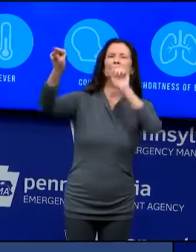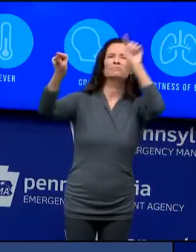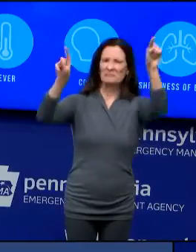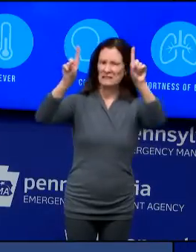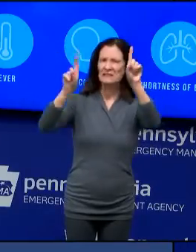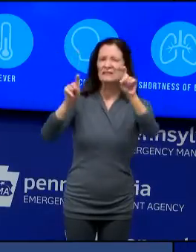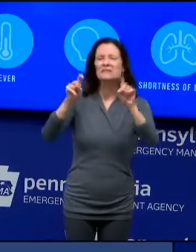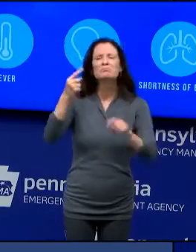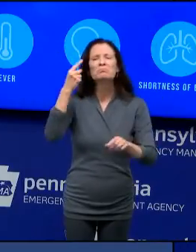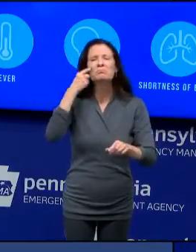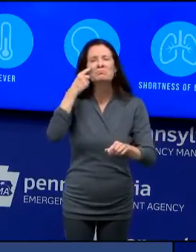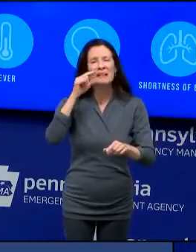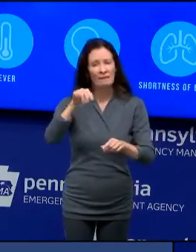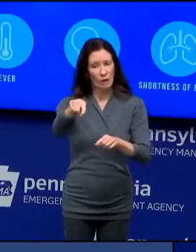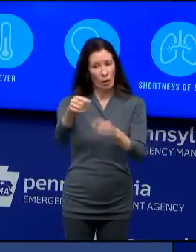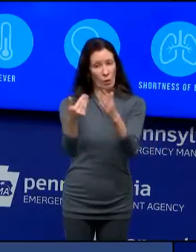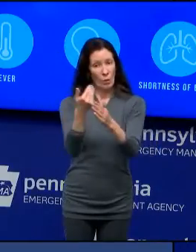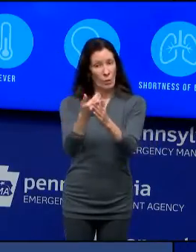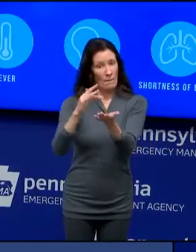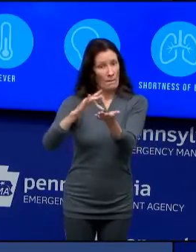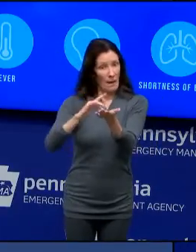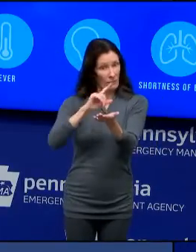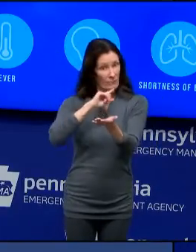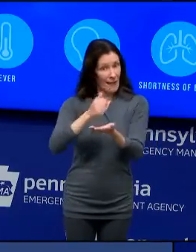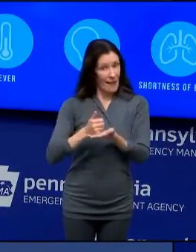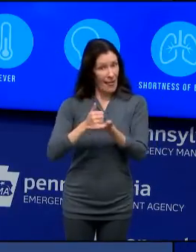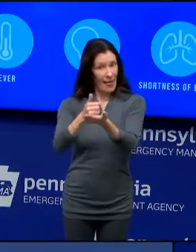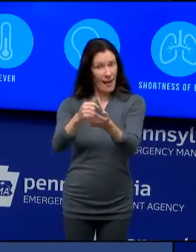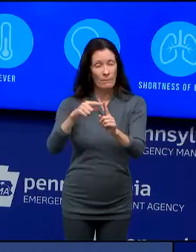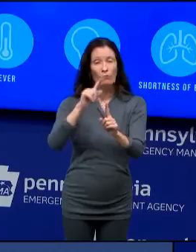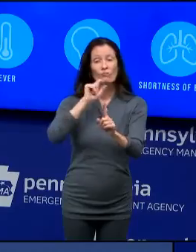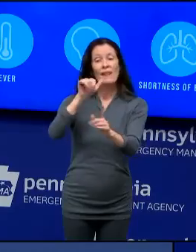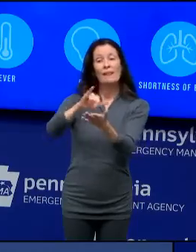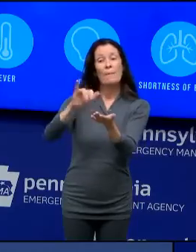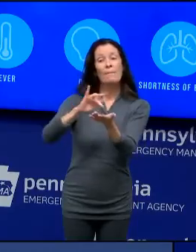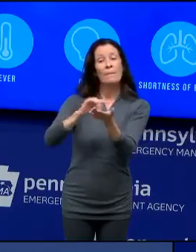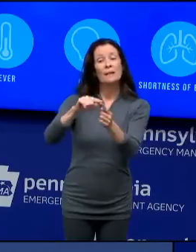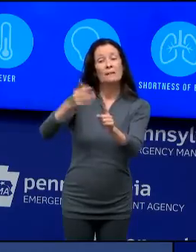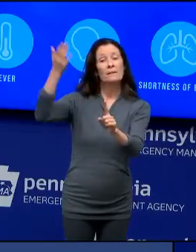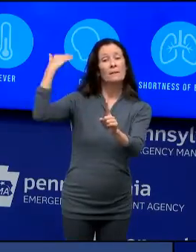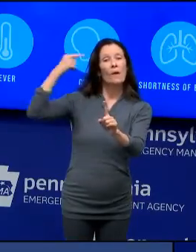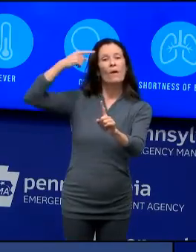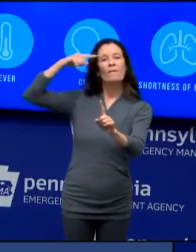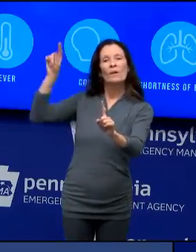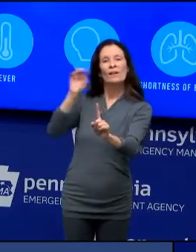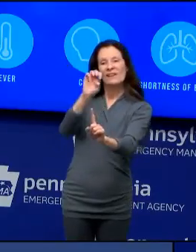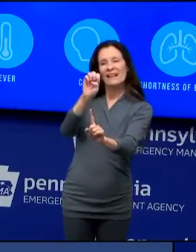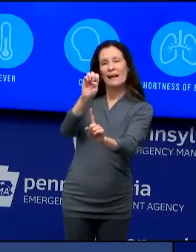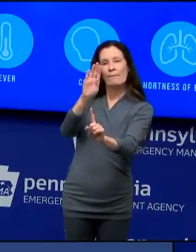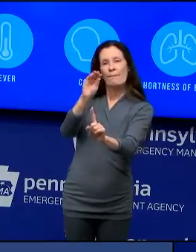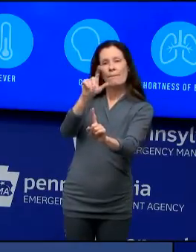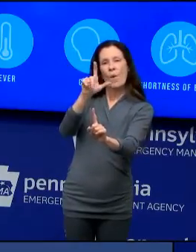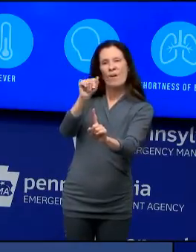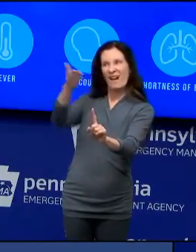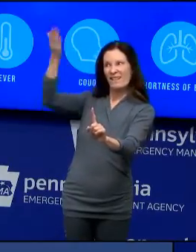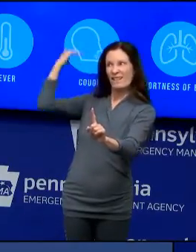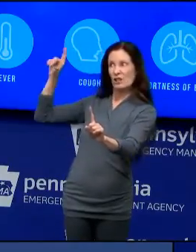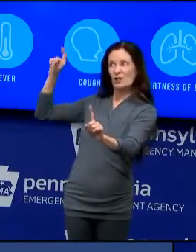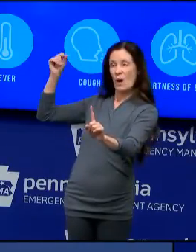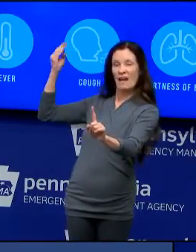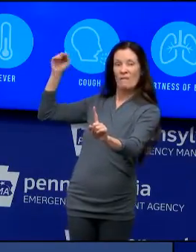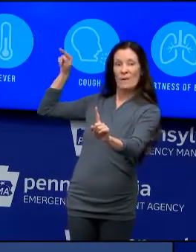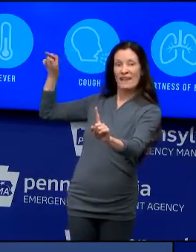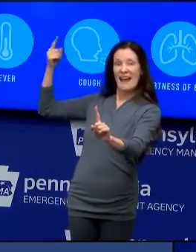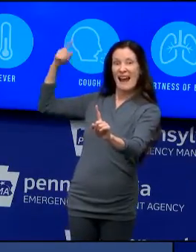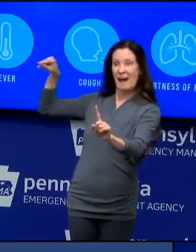treat Ebola, actually, after the Ebola outbreak of 2014 in West Africa, but it has